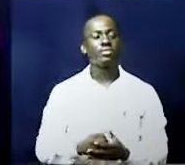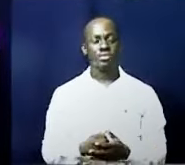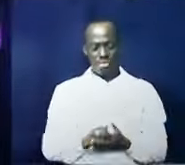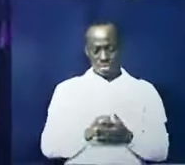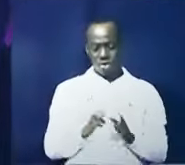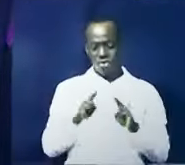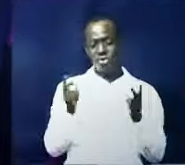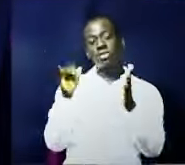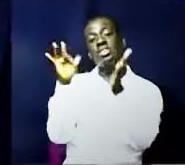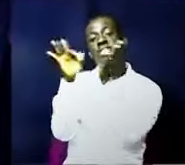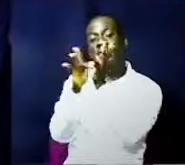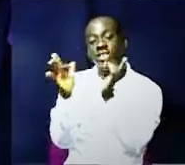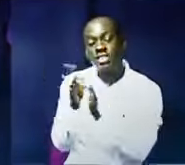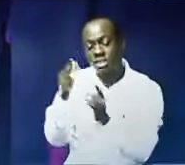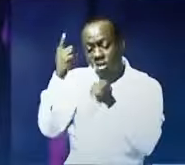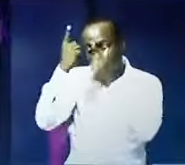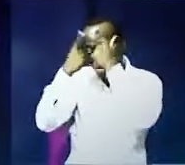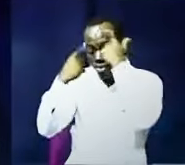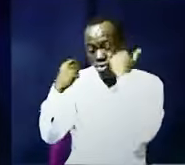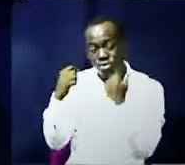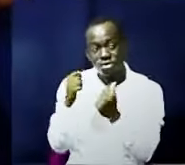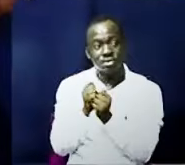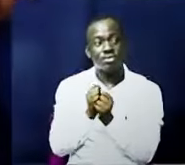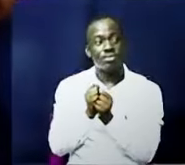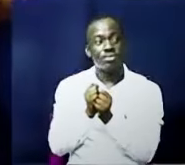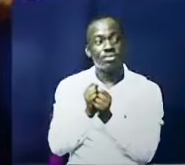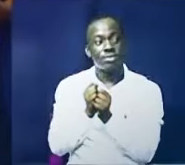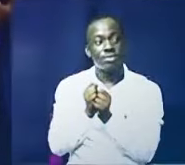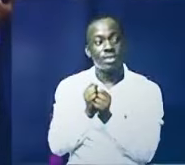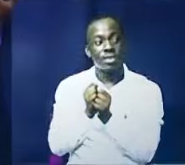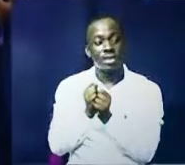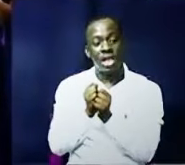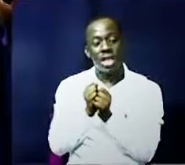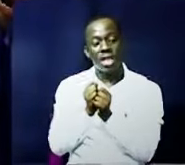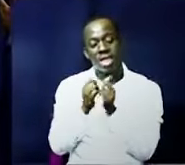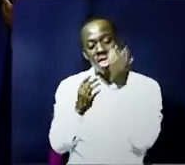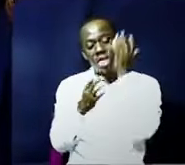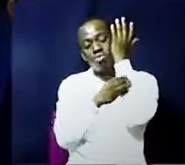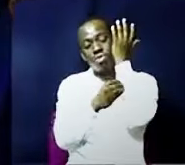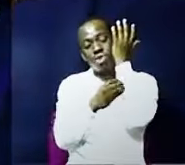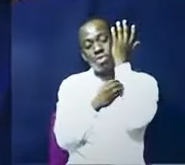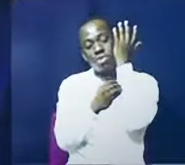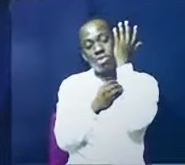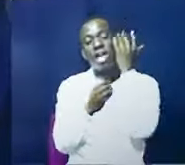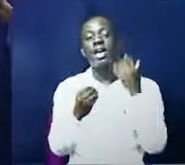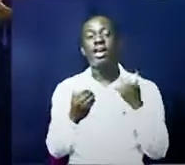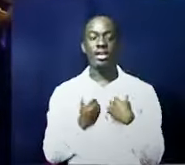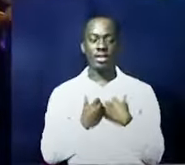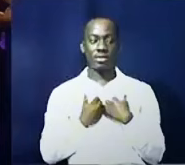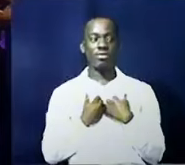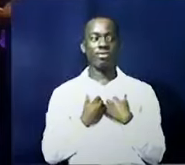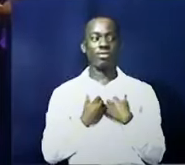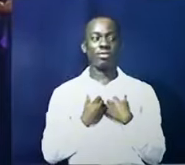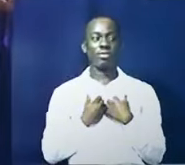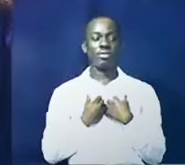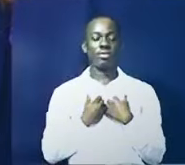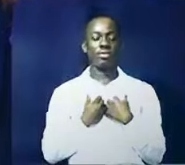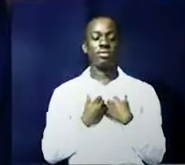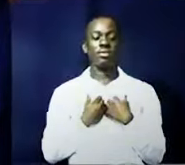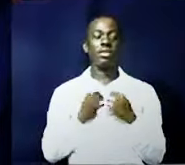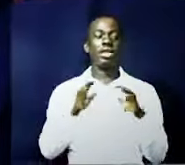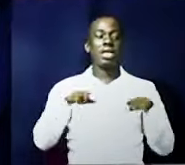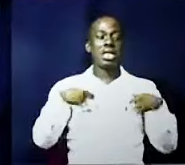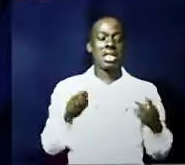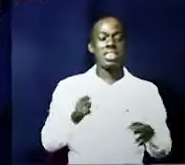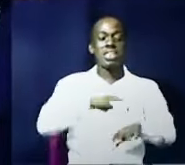Jesus, because of the flesh that he has put on, the humanity, or this nature that he just put